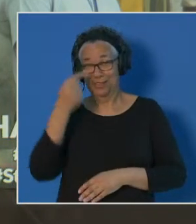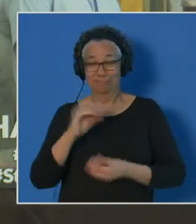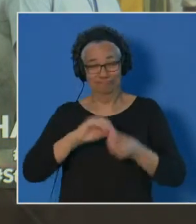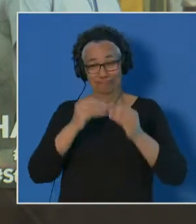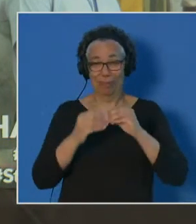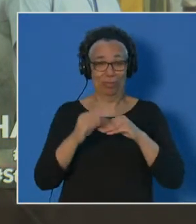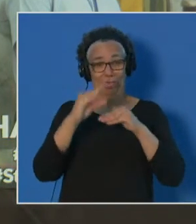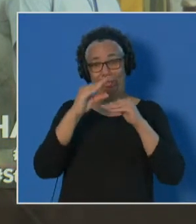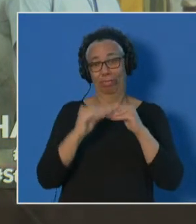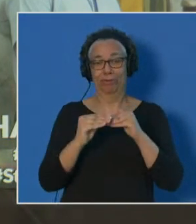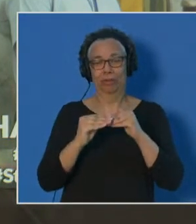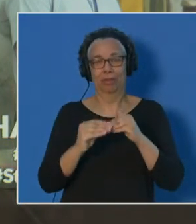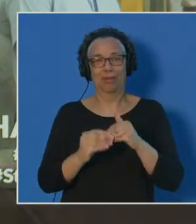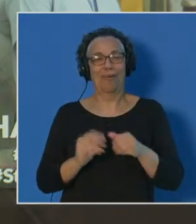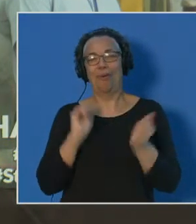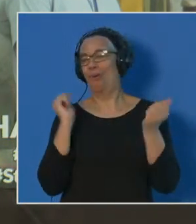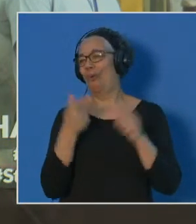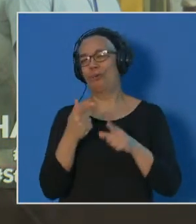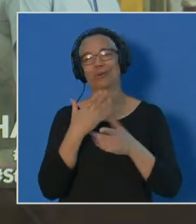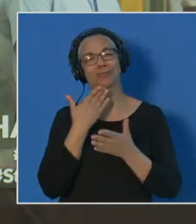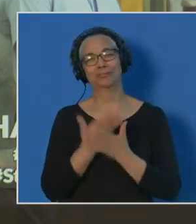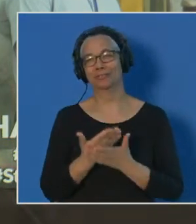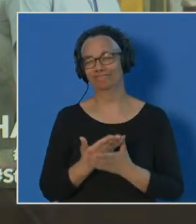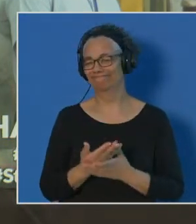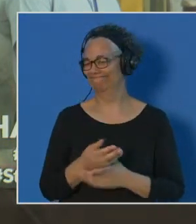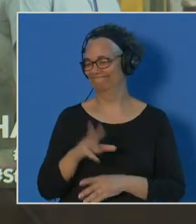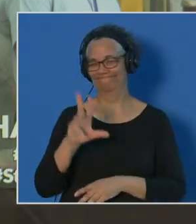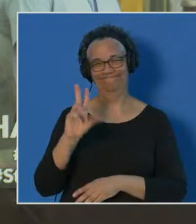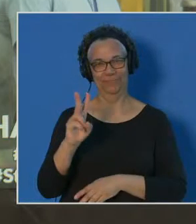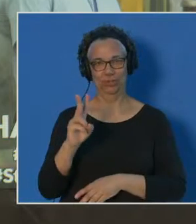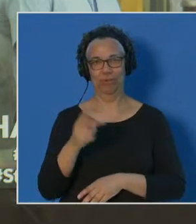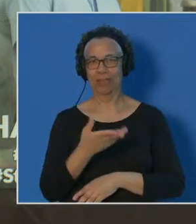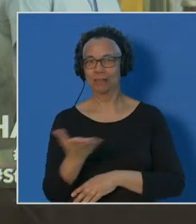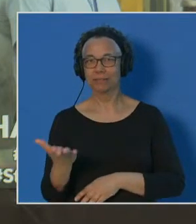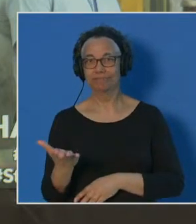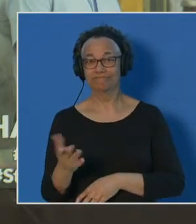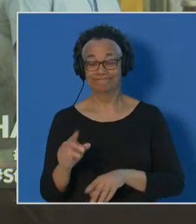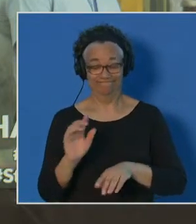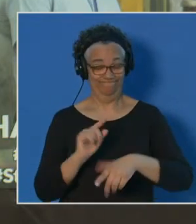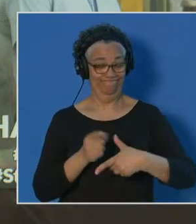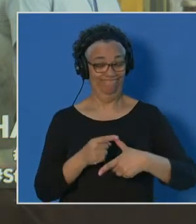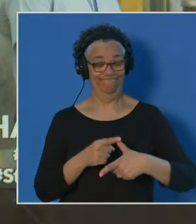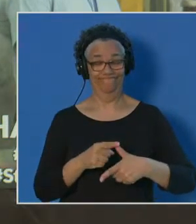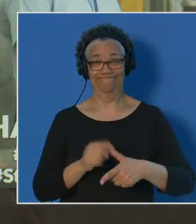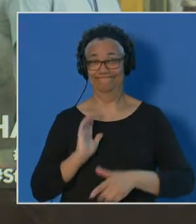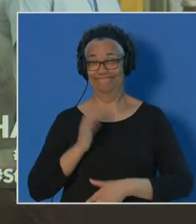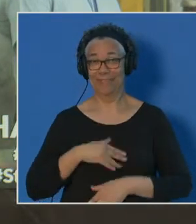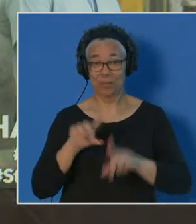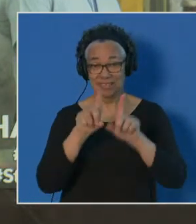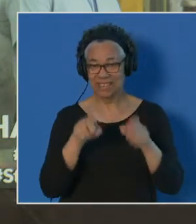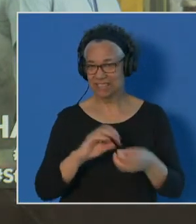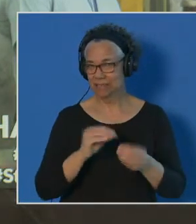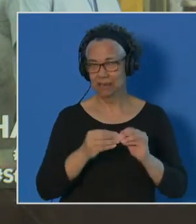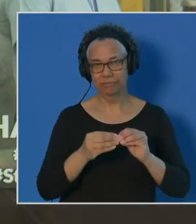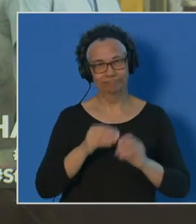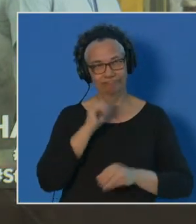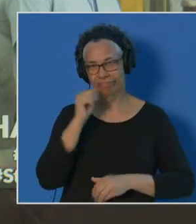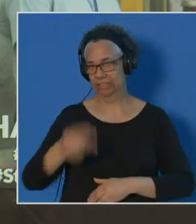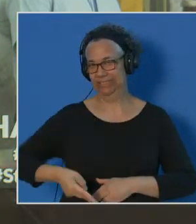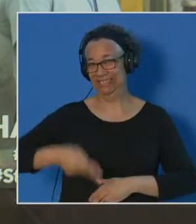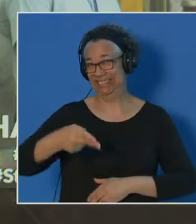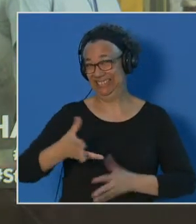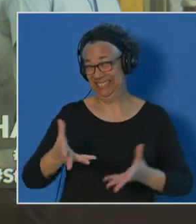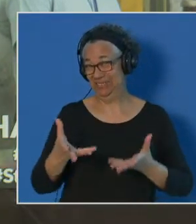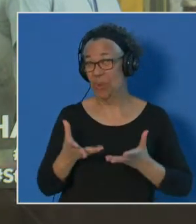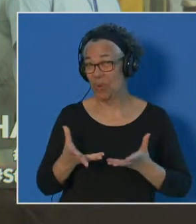cases that all is well. There's 2 things. Number one, our testing numbers are not as high as I would like them, and that's the reason why the minister is